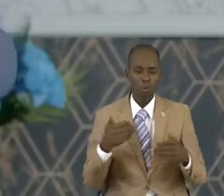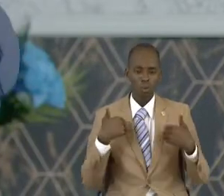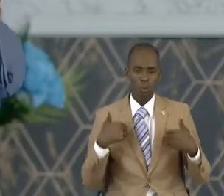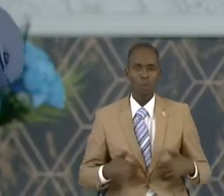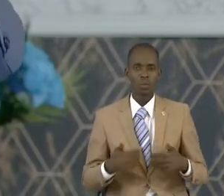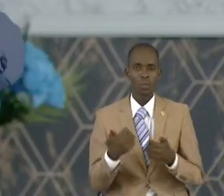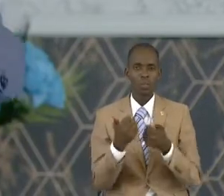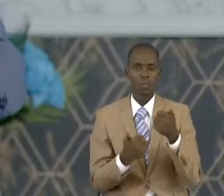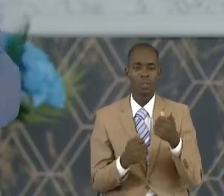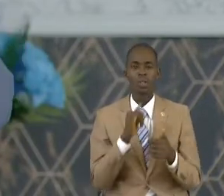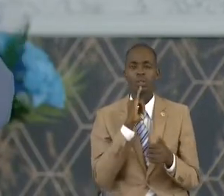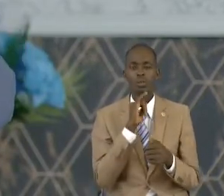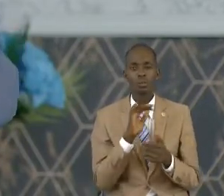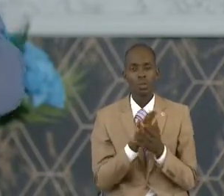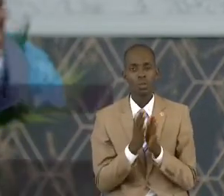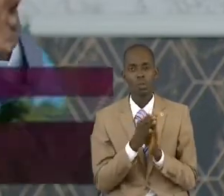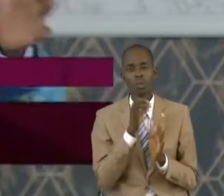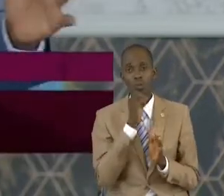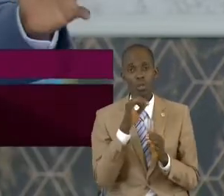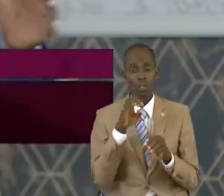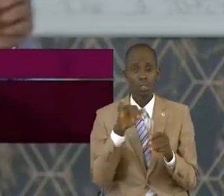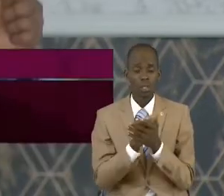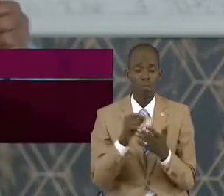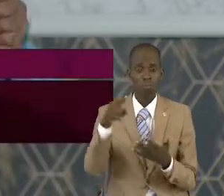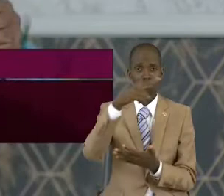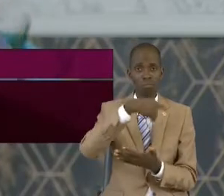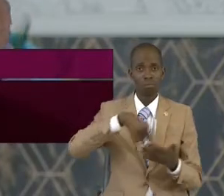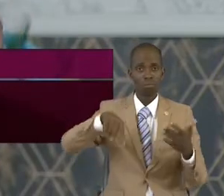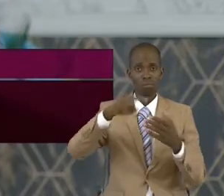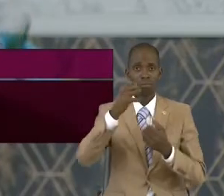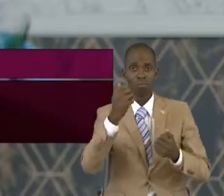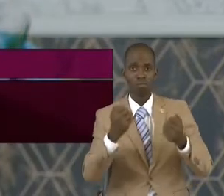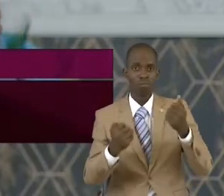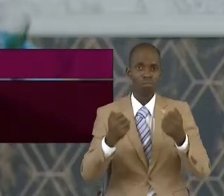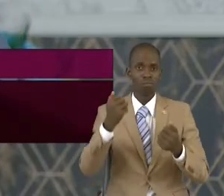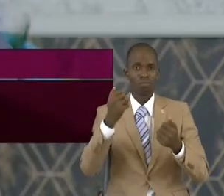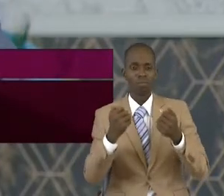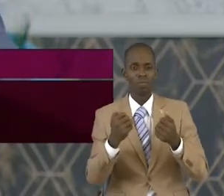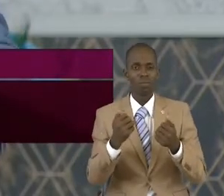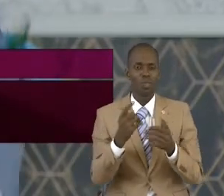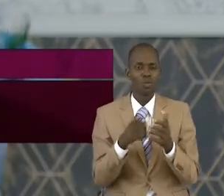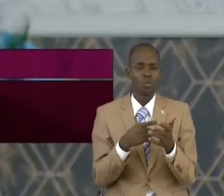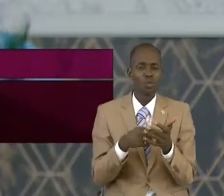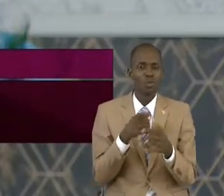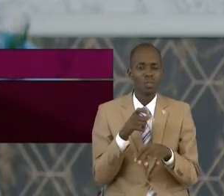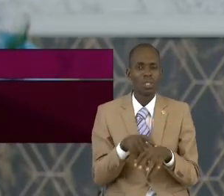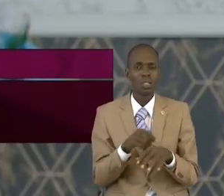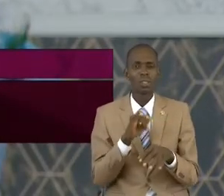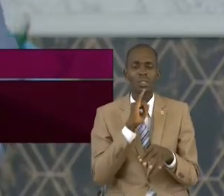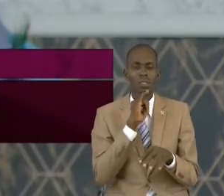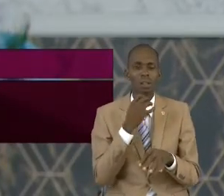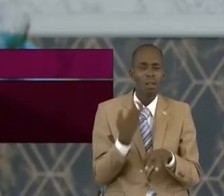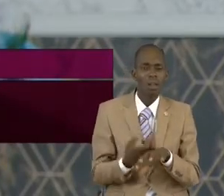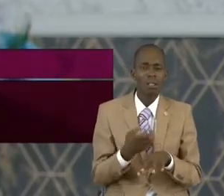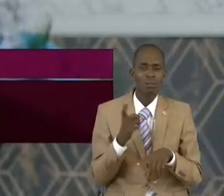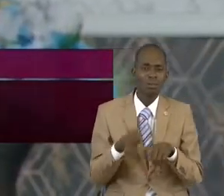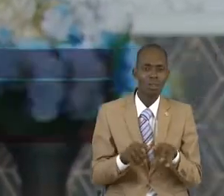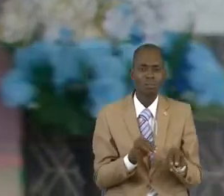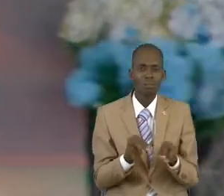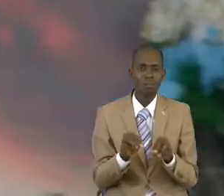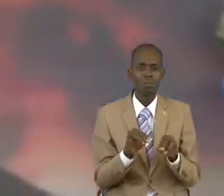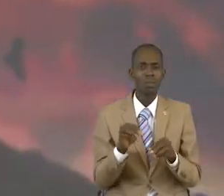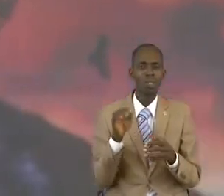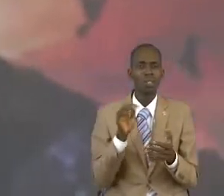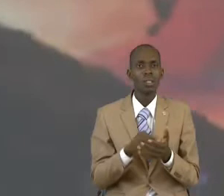the steering growing old. Sometimes it will, you know, be stiff as if you cannot move it again. And then you take